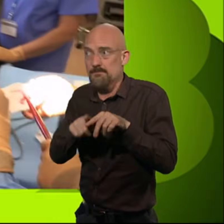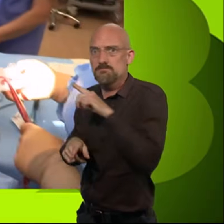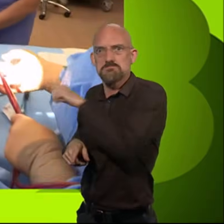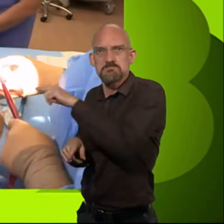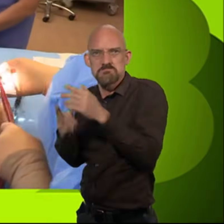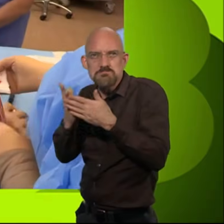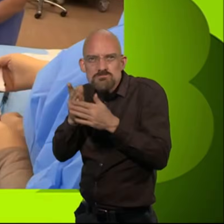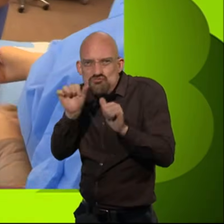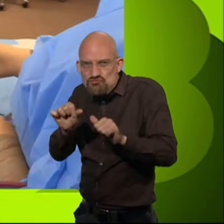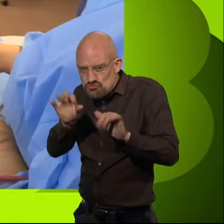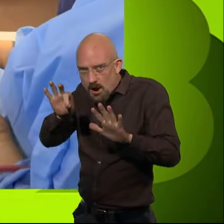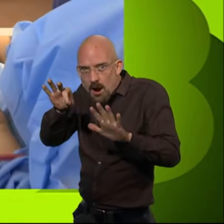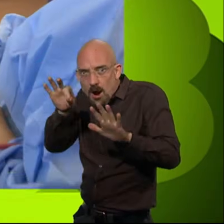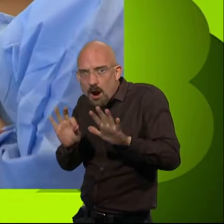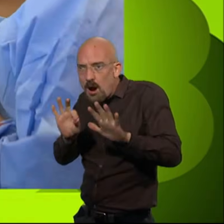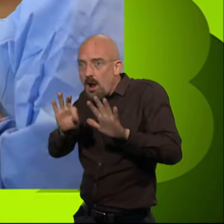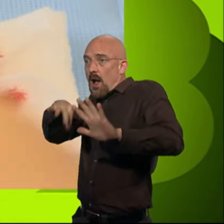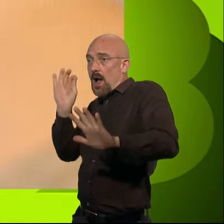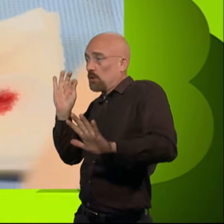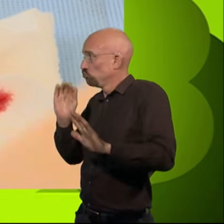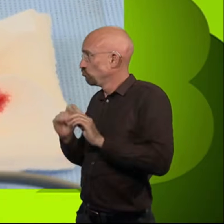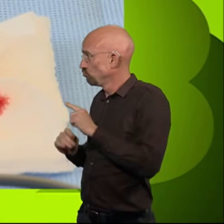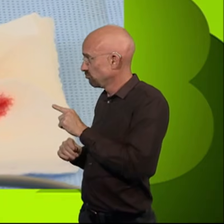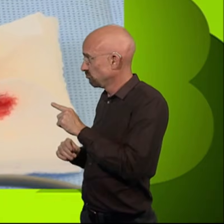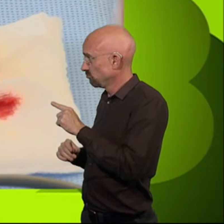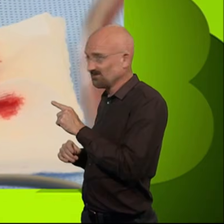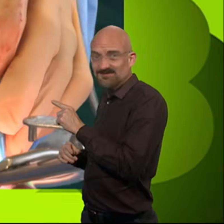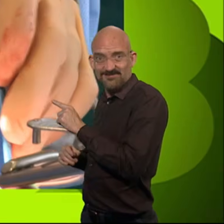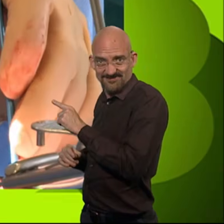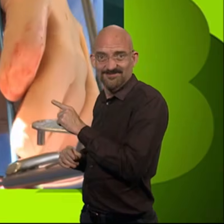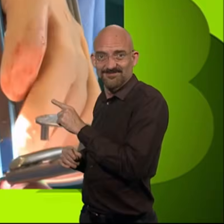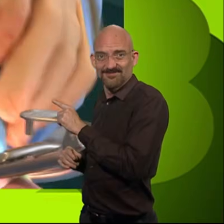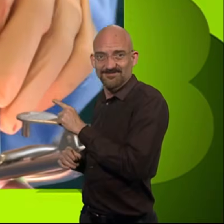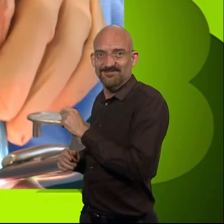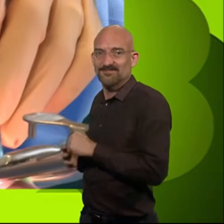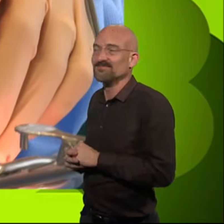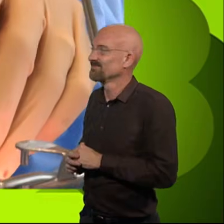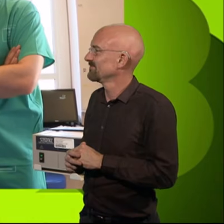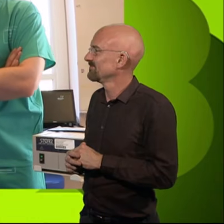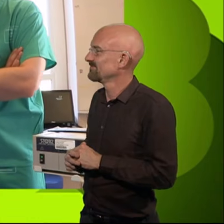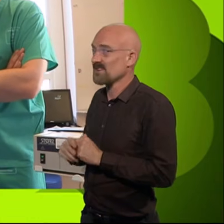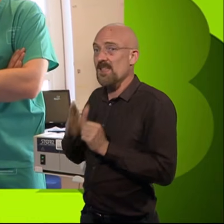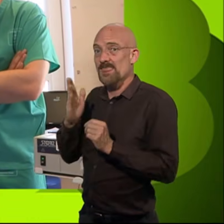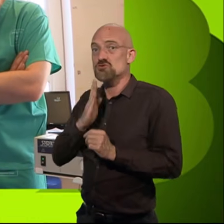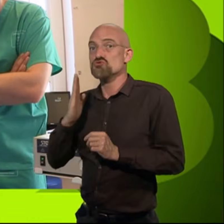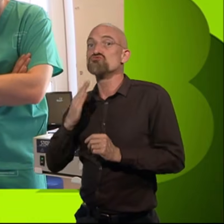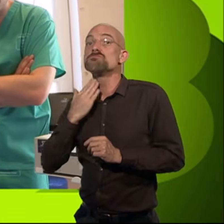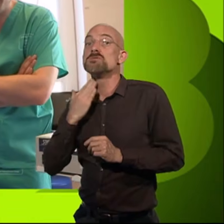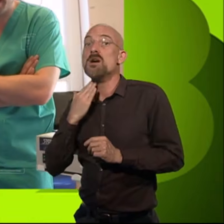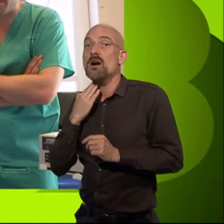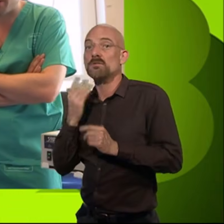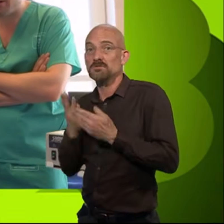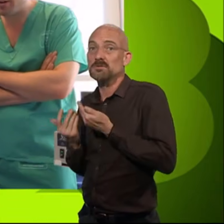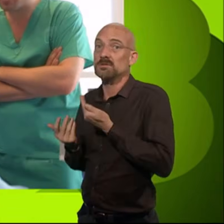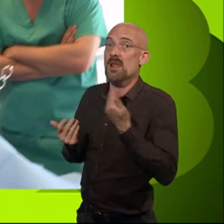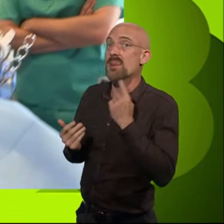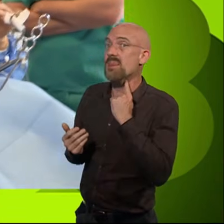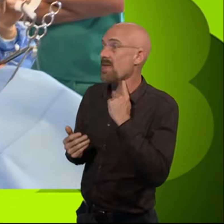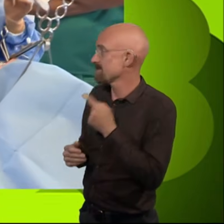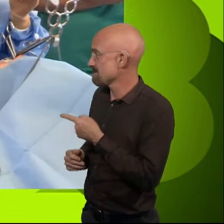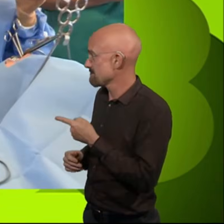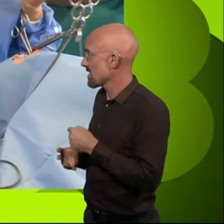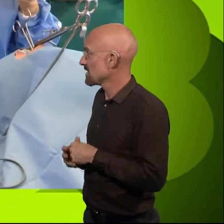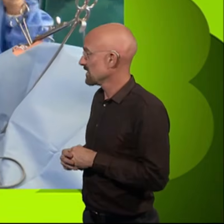So that is the right tonsil coming out now. So So this is the second tonsil coming out. There it